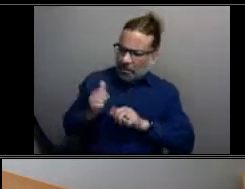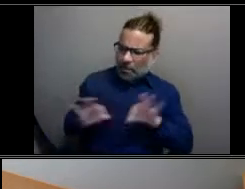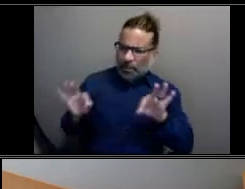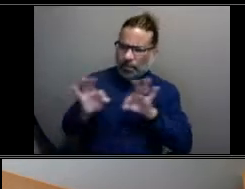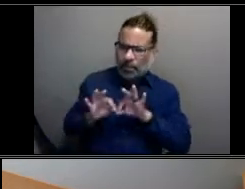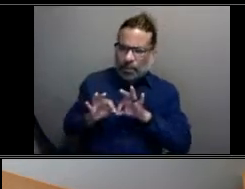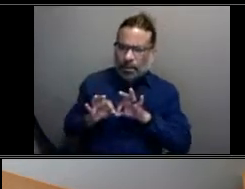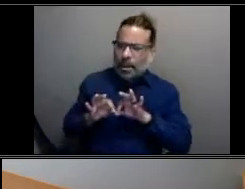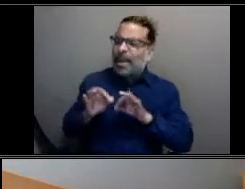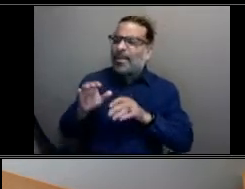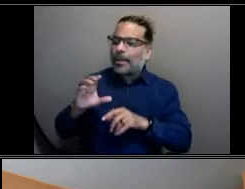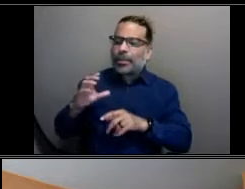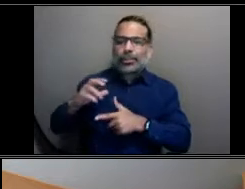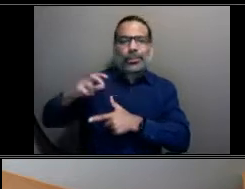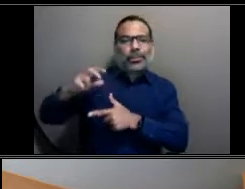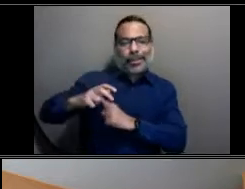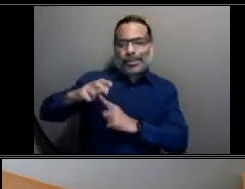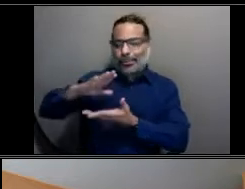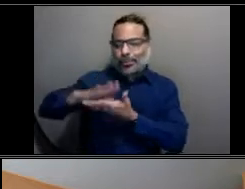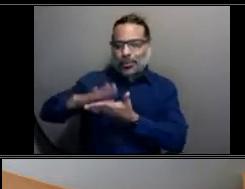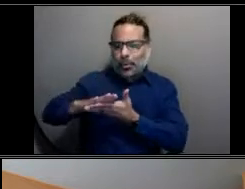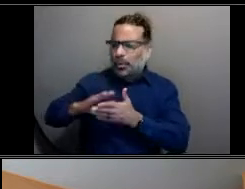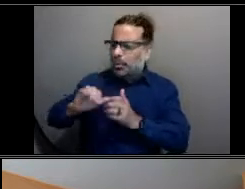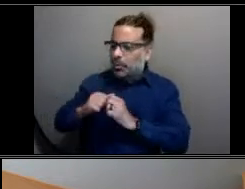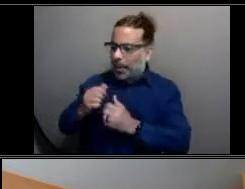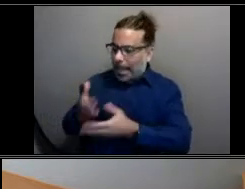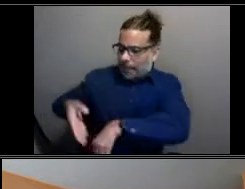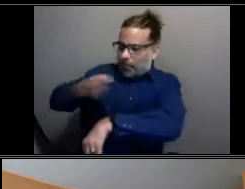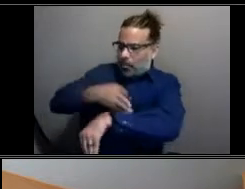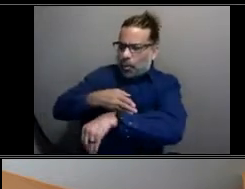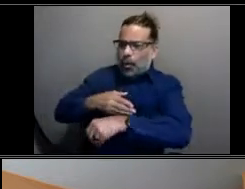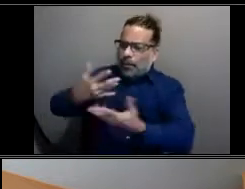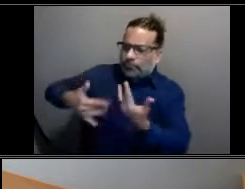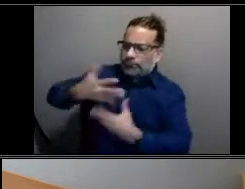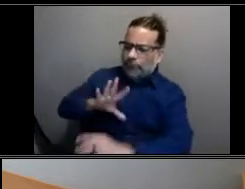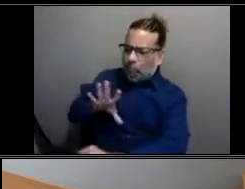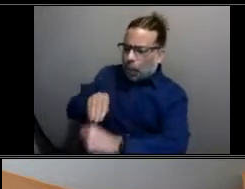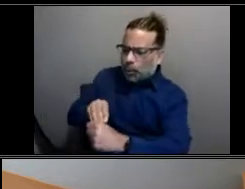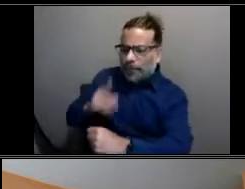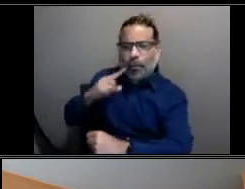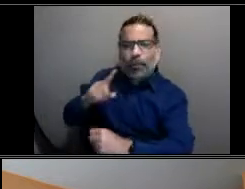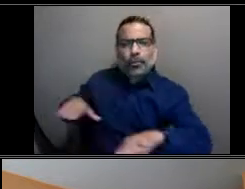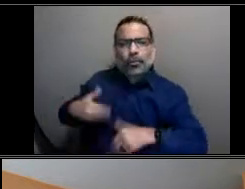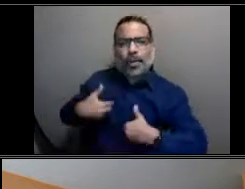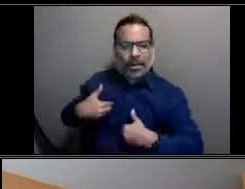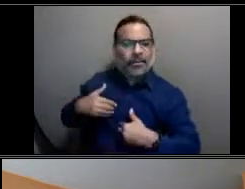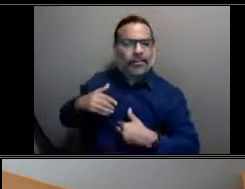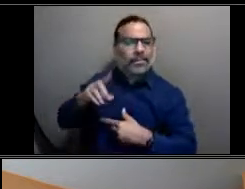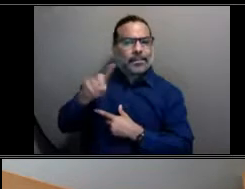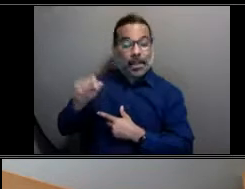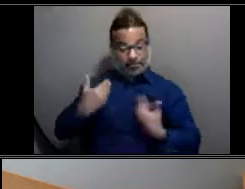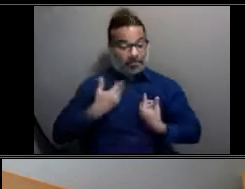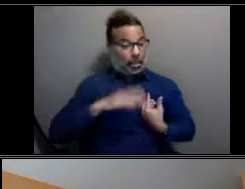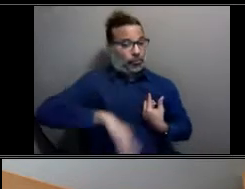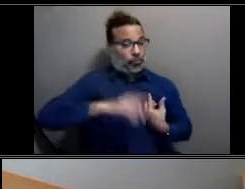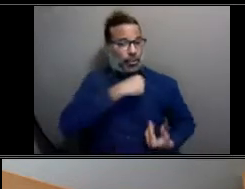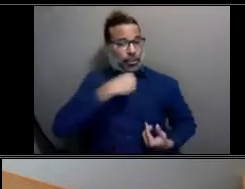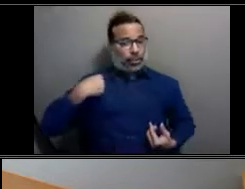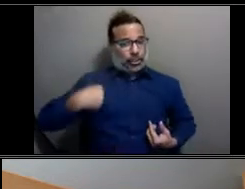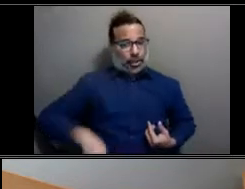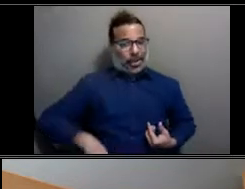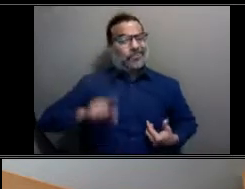Champion School programs, to help improve social inclusion for children with disabilities. And having grown up in China myself, where we have